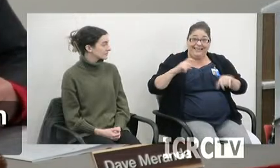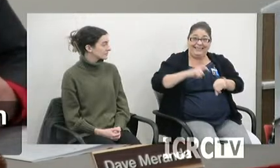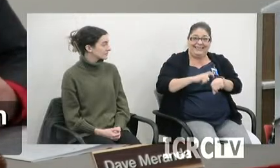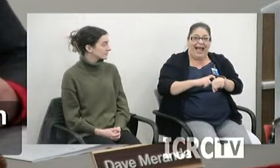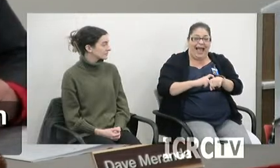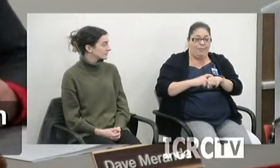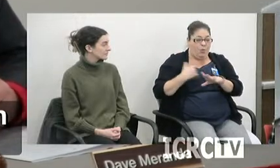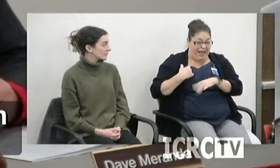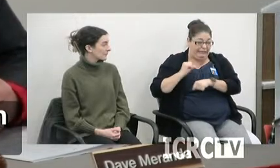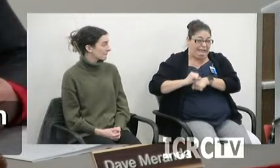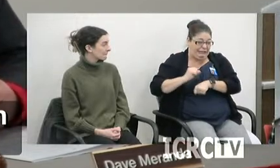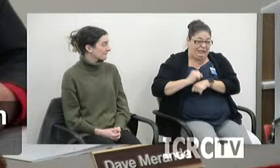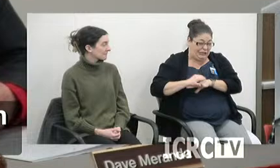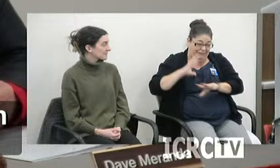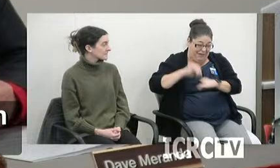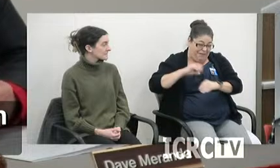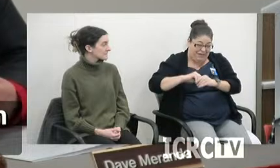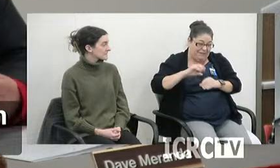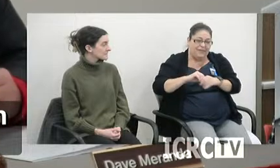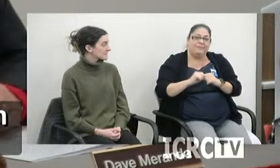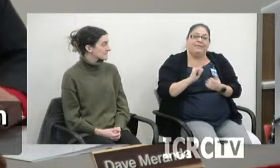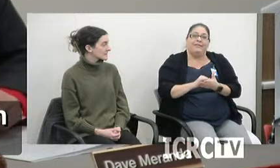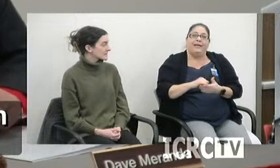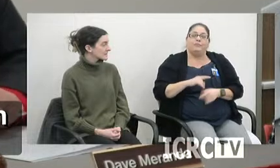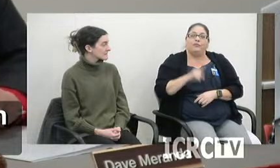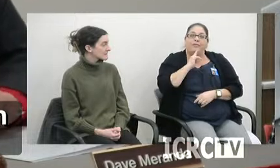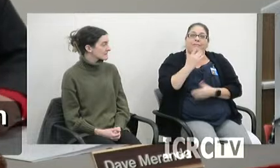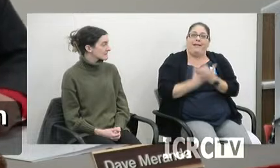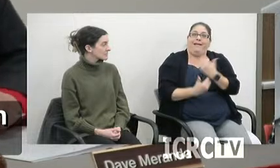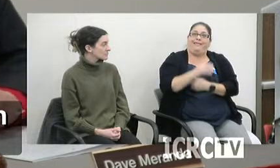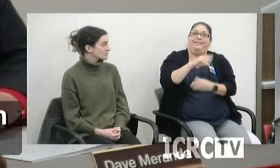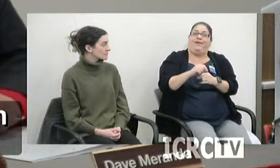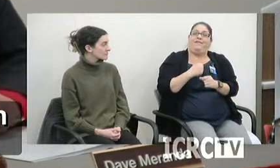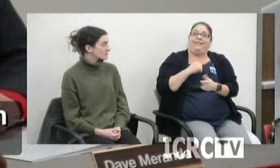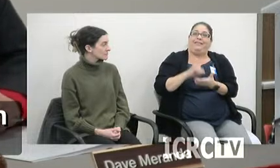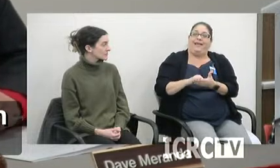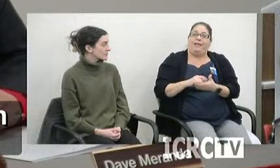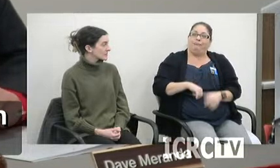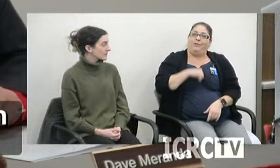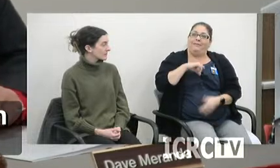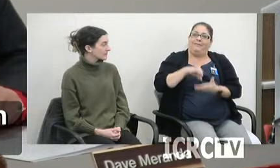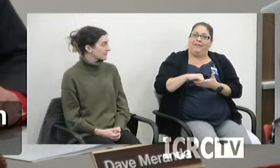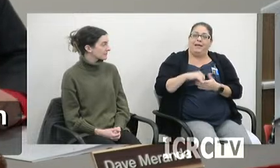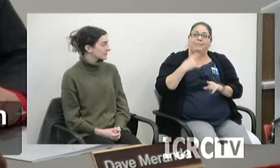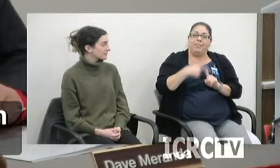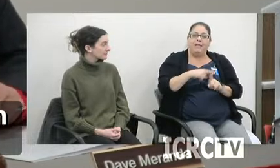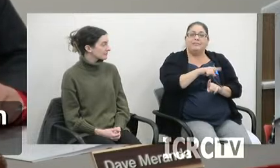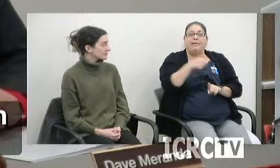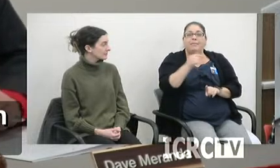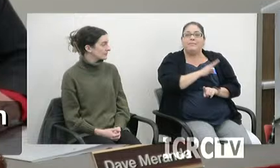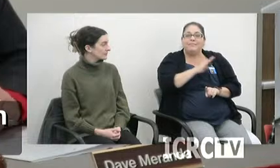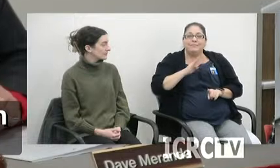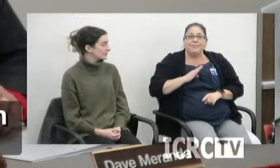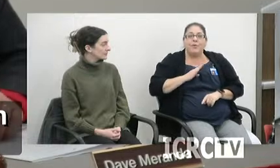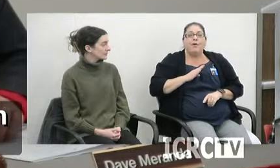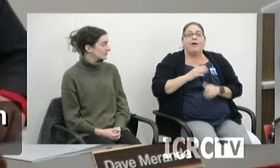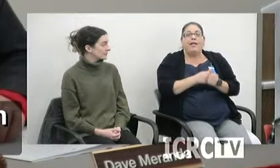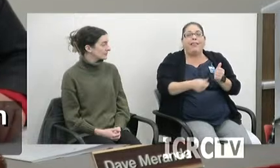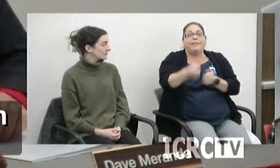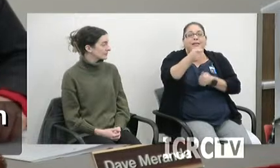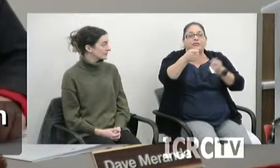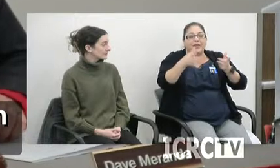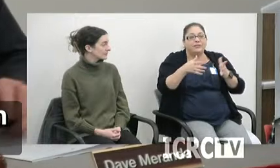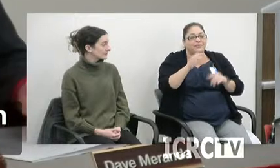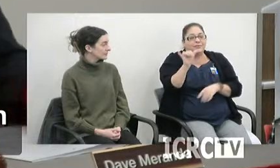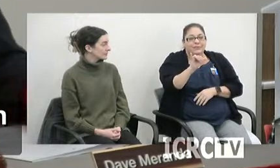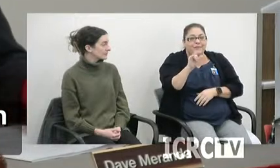I'm grateful that I got to have a little bit of a hand in that, along with the other board members and along with the administration as well.